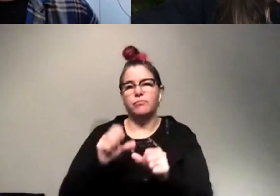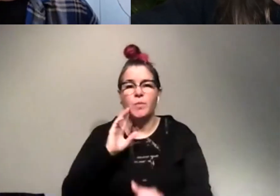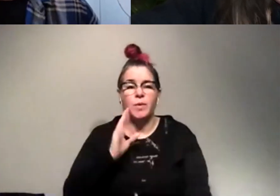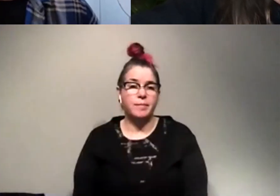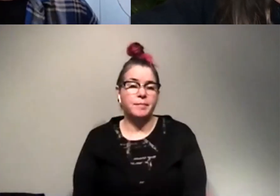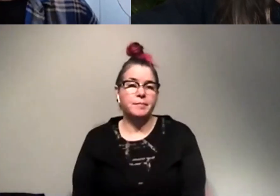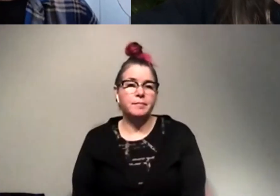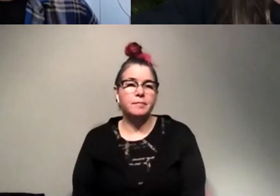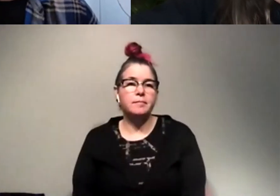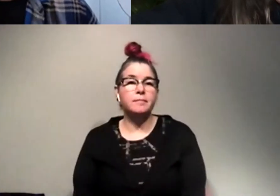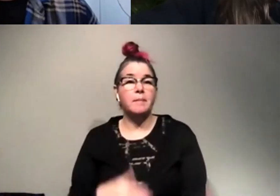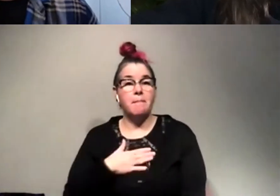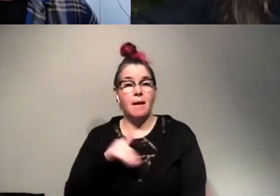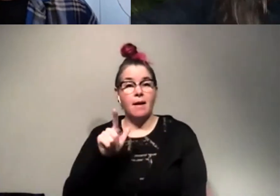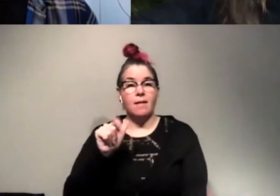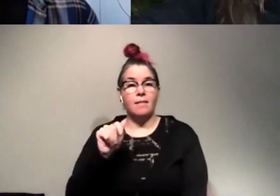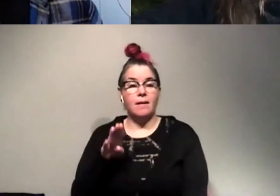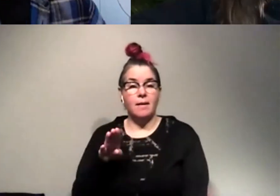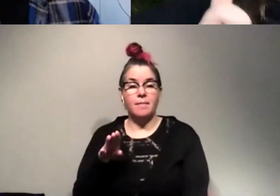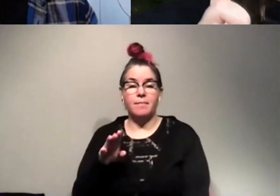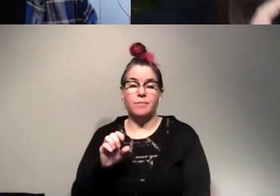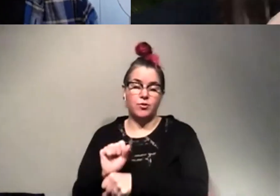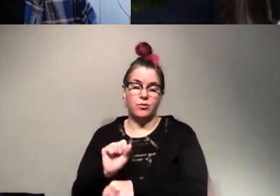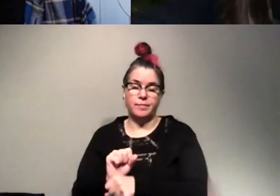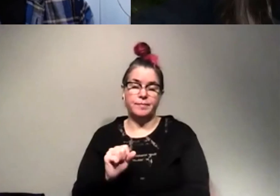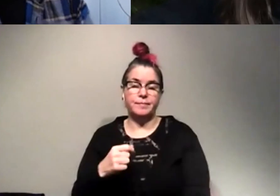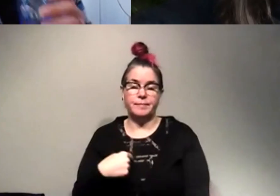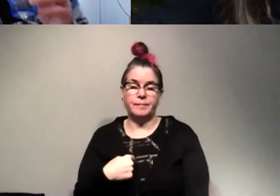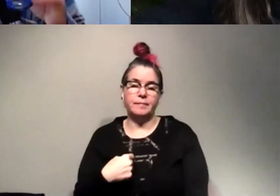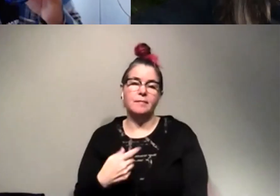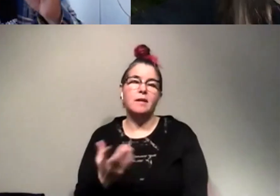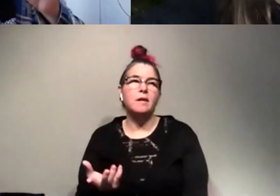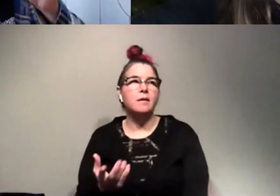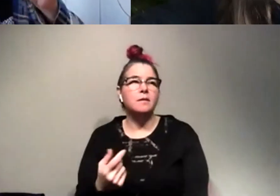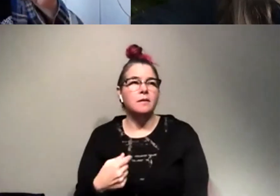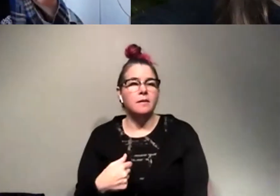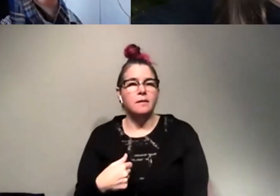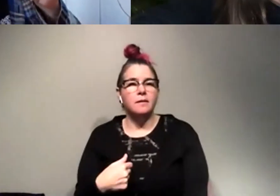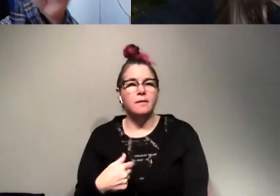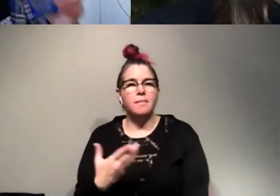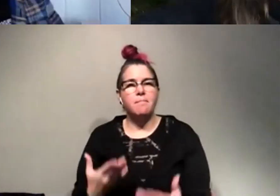In my lab work, so one thing that so I guess this